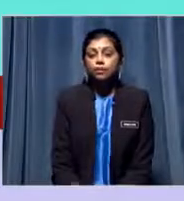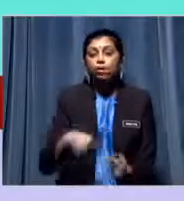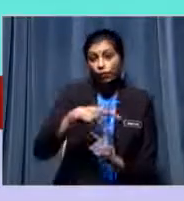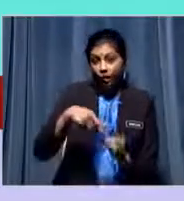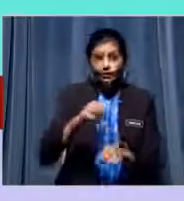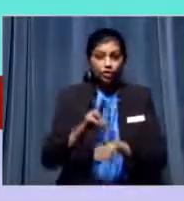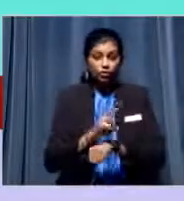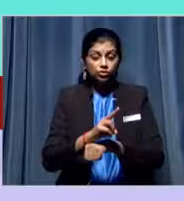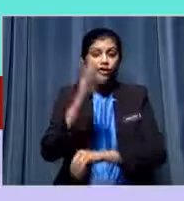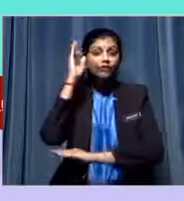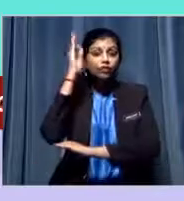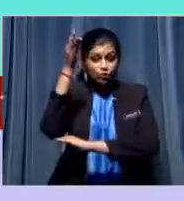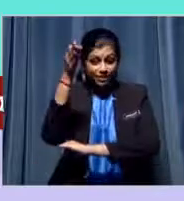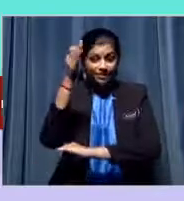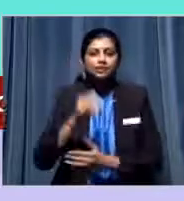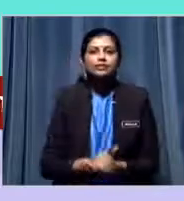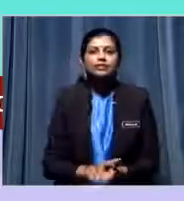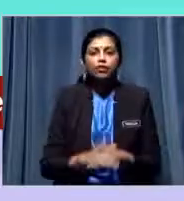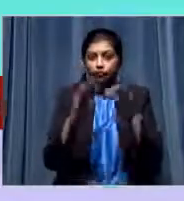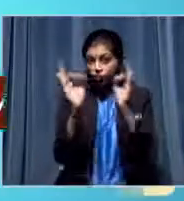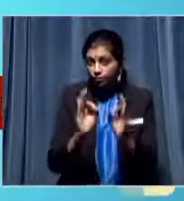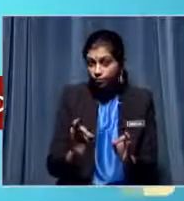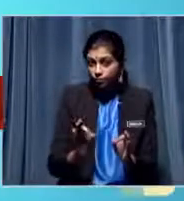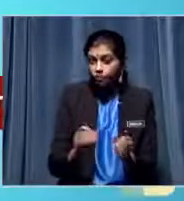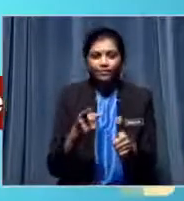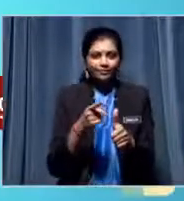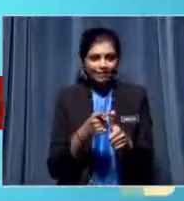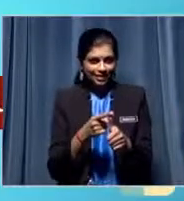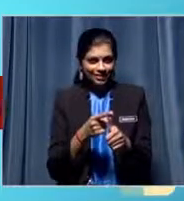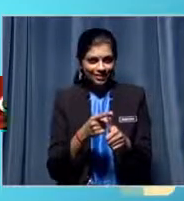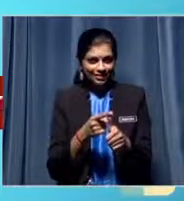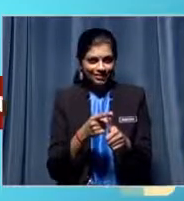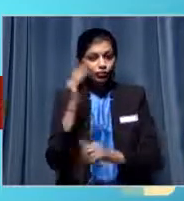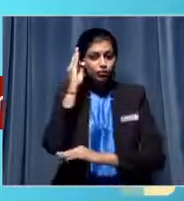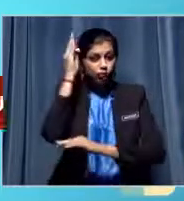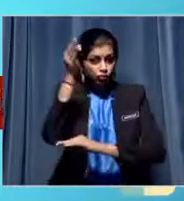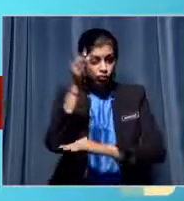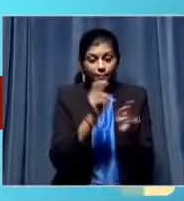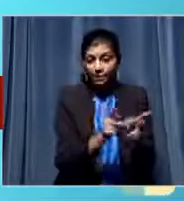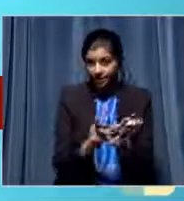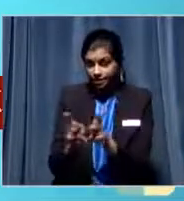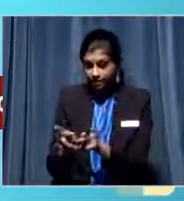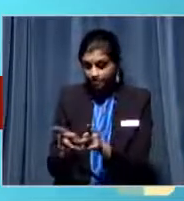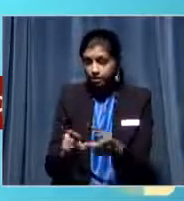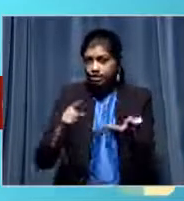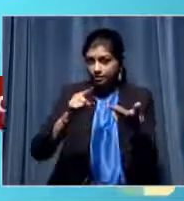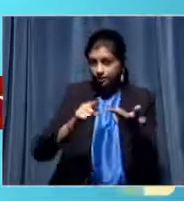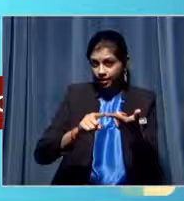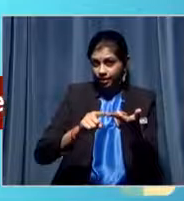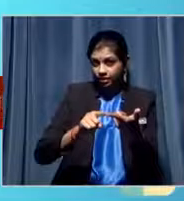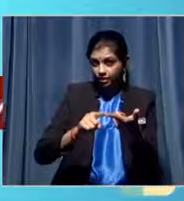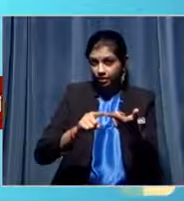When do we use this future tense form? First, for future plans. Second,